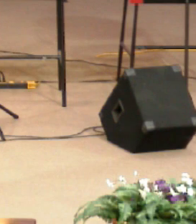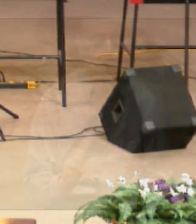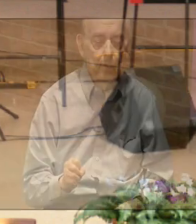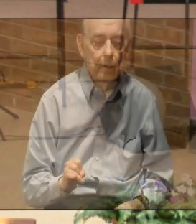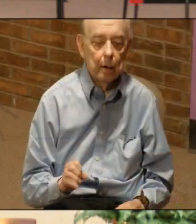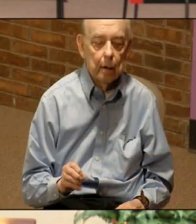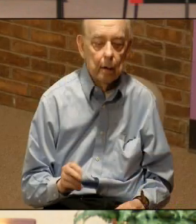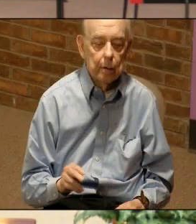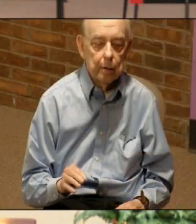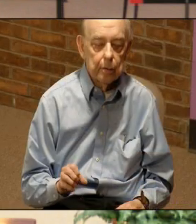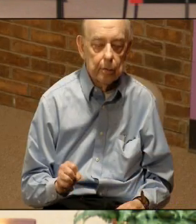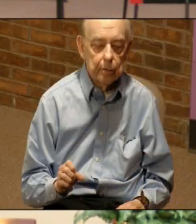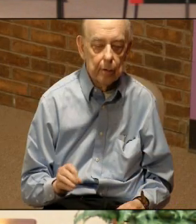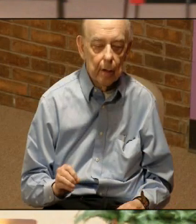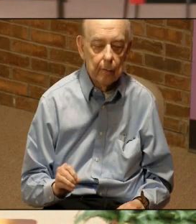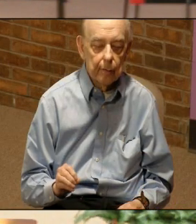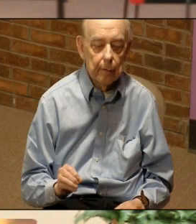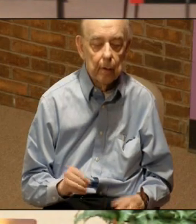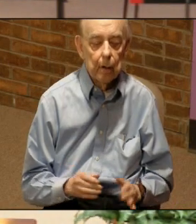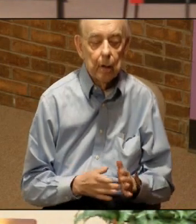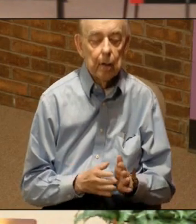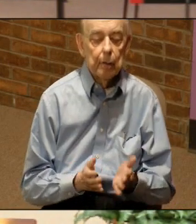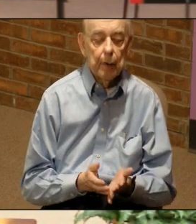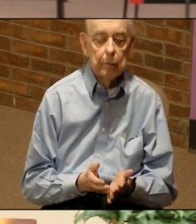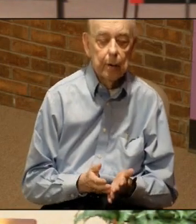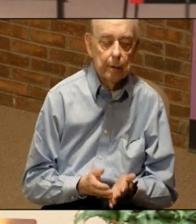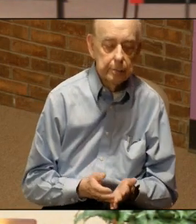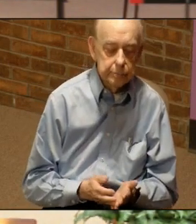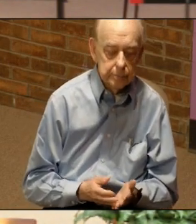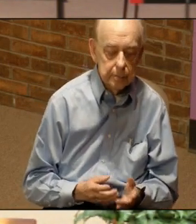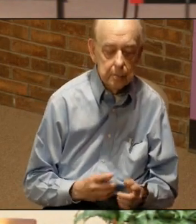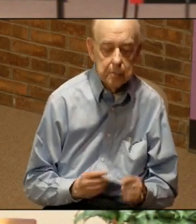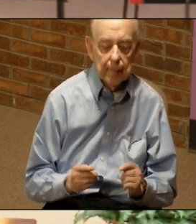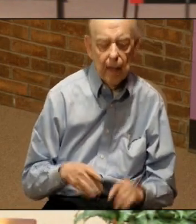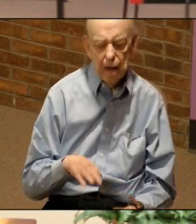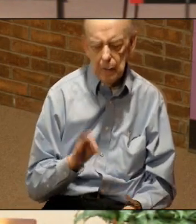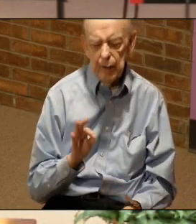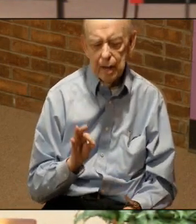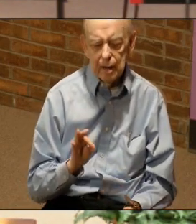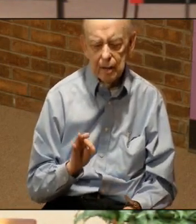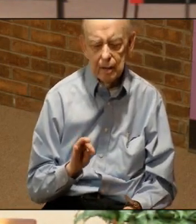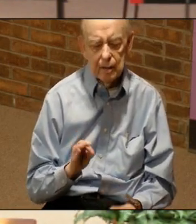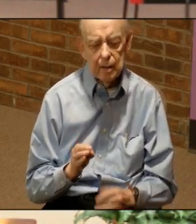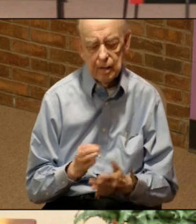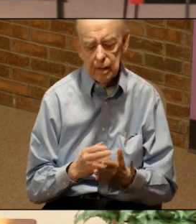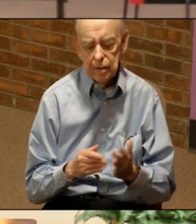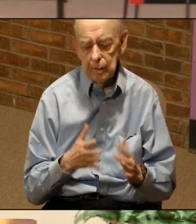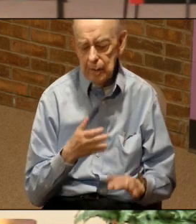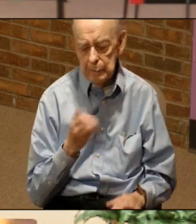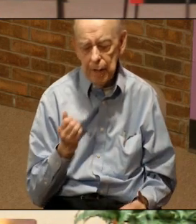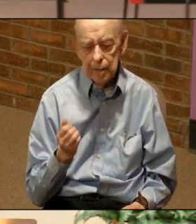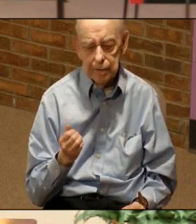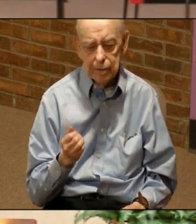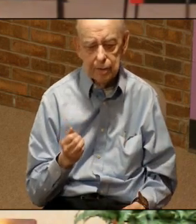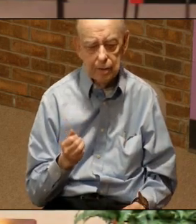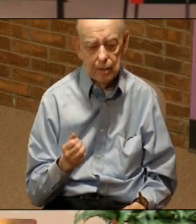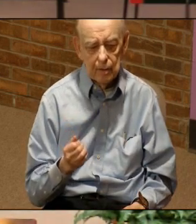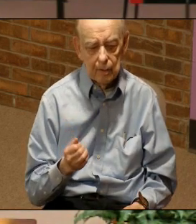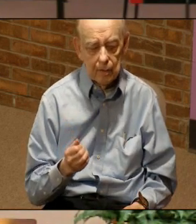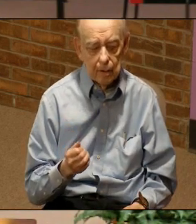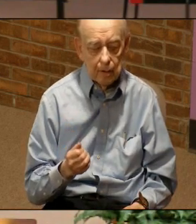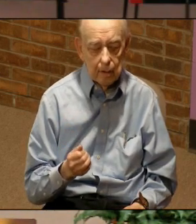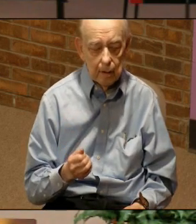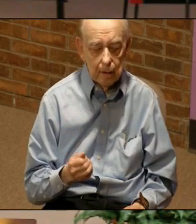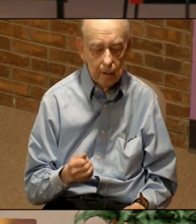going to just be one version, okay? I kind of tried to pick out some of the best